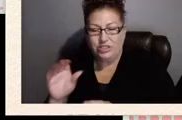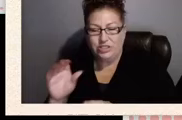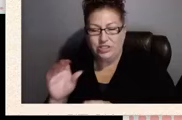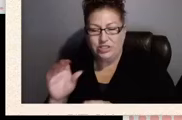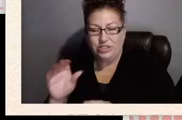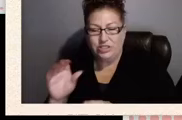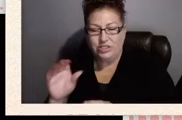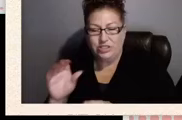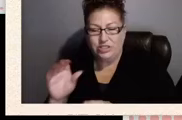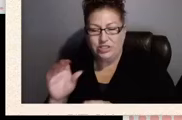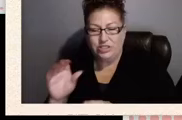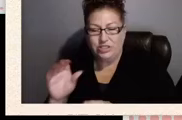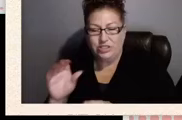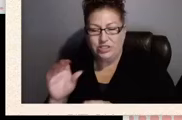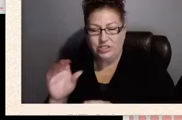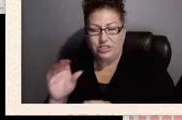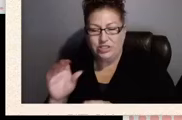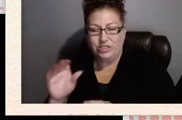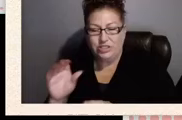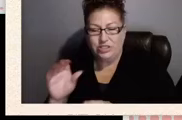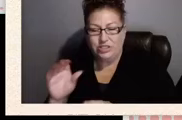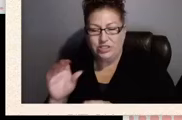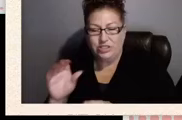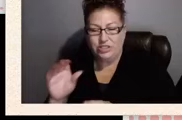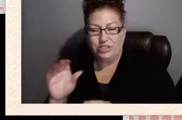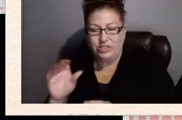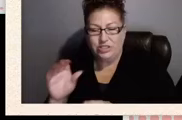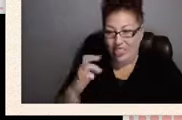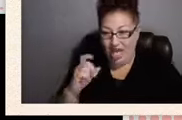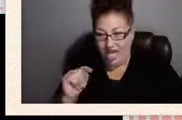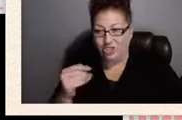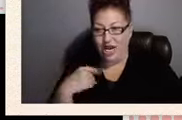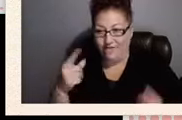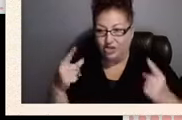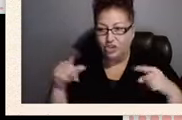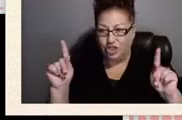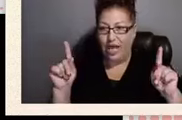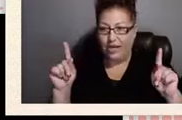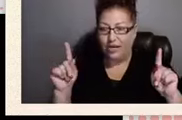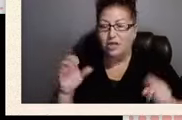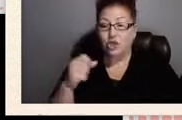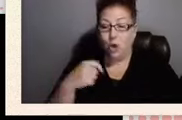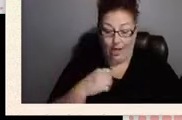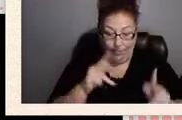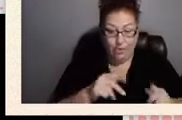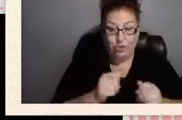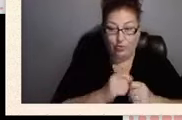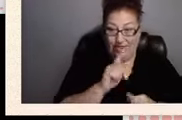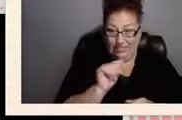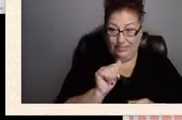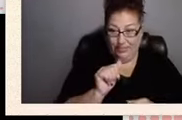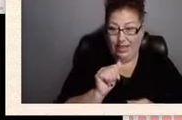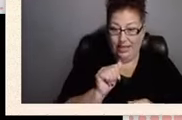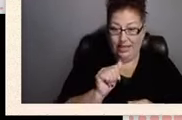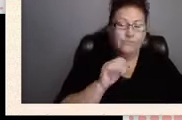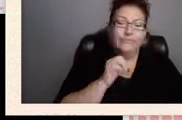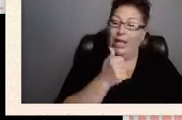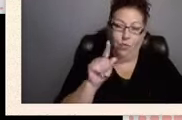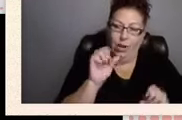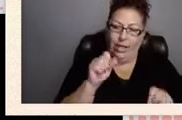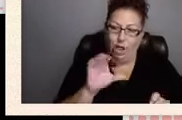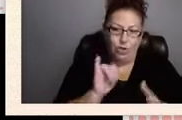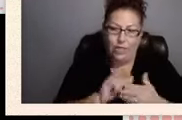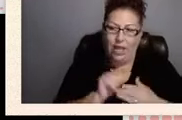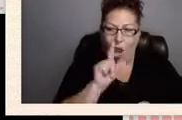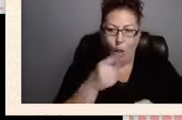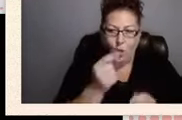principal and the agent have a check mark. So I, as a person with a disability, and actually anybody can do this, not just someone with a disability. Older